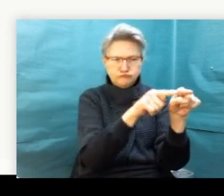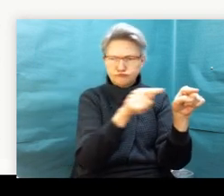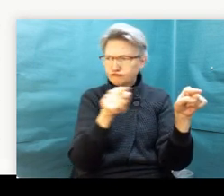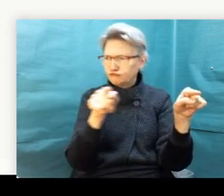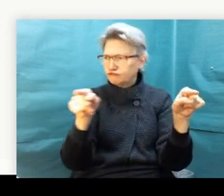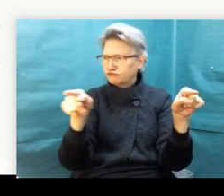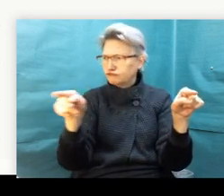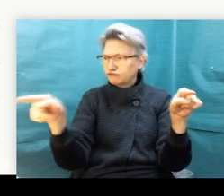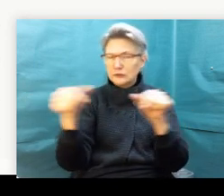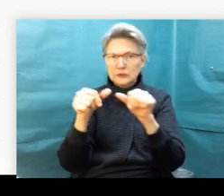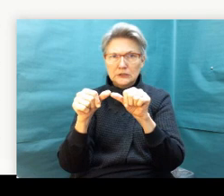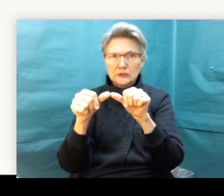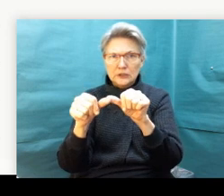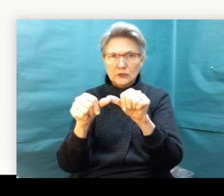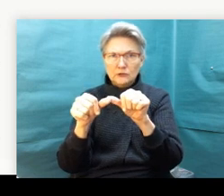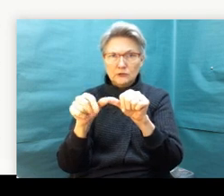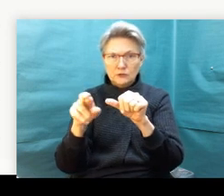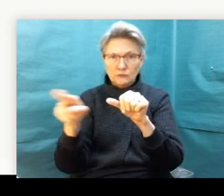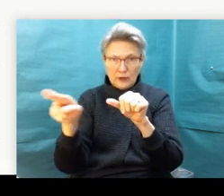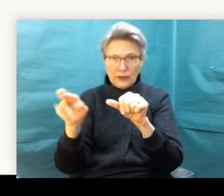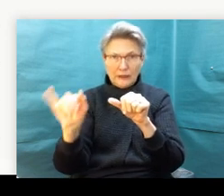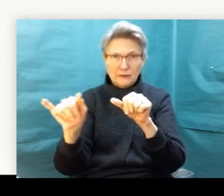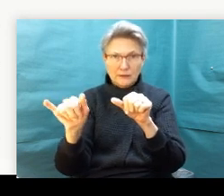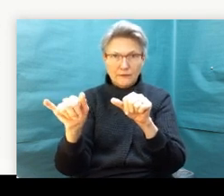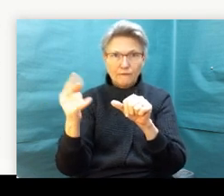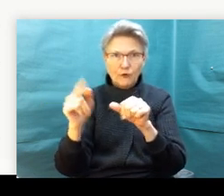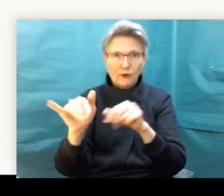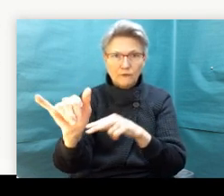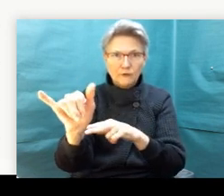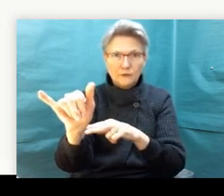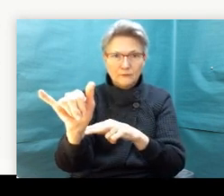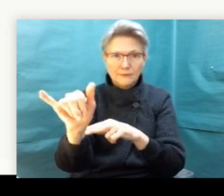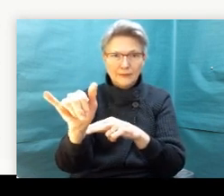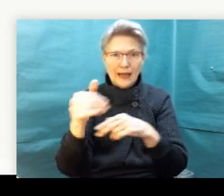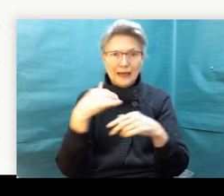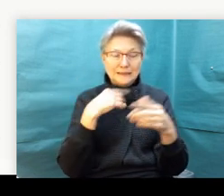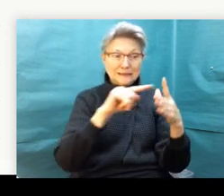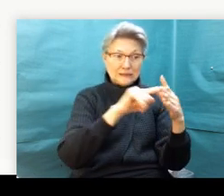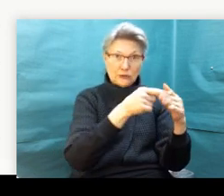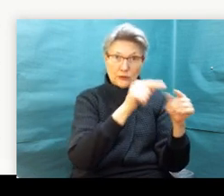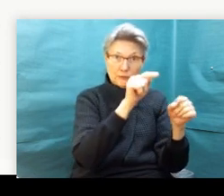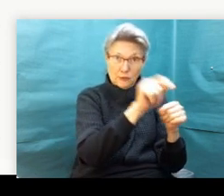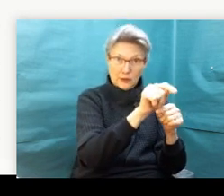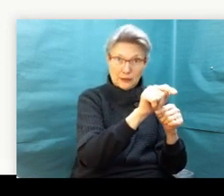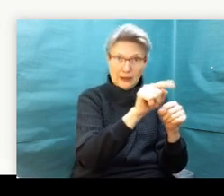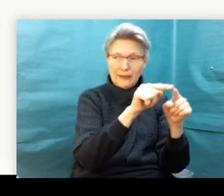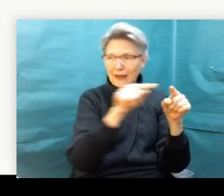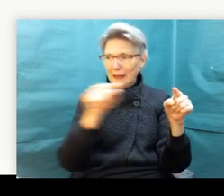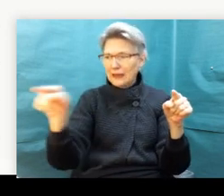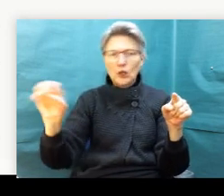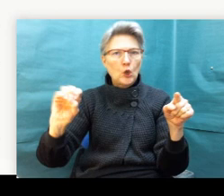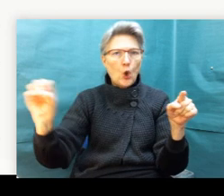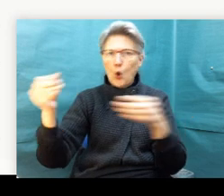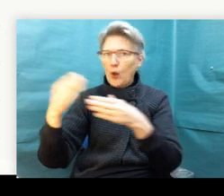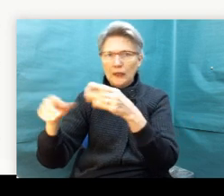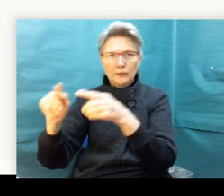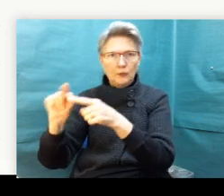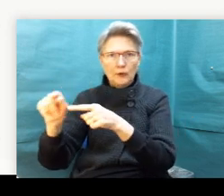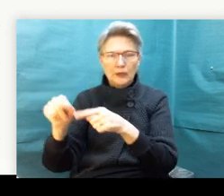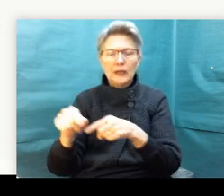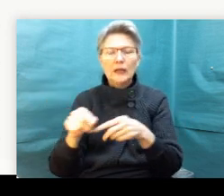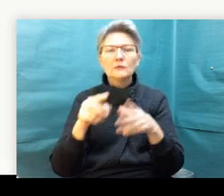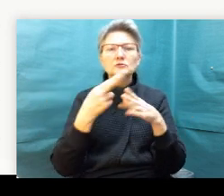on towards the right or in that direction forever, but it does have that starting point there. So we would call this